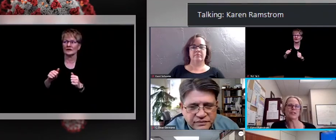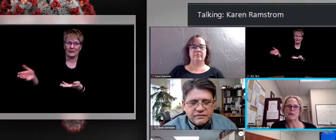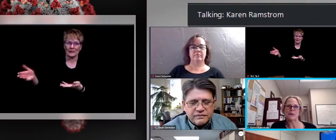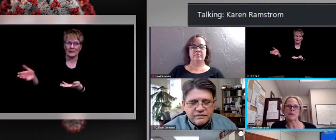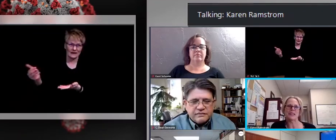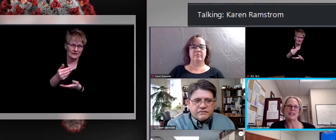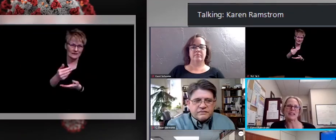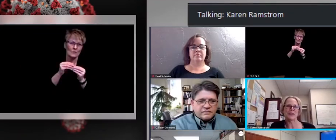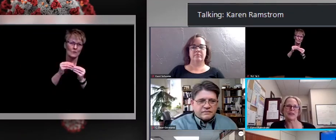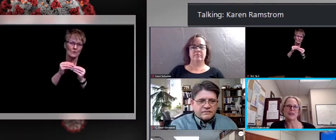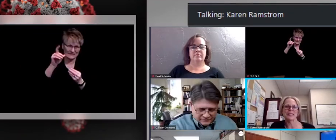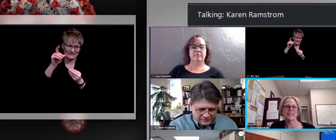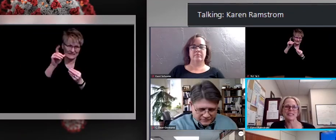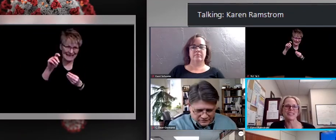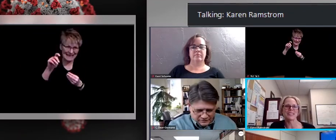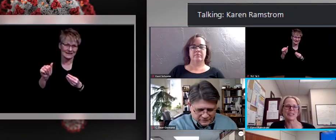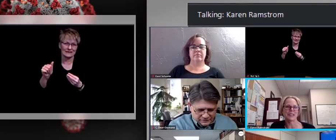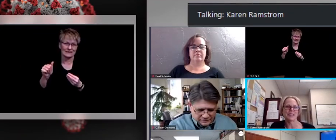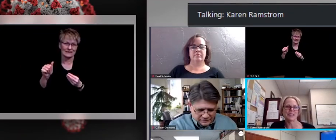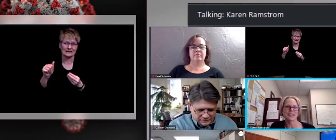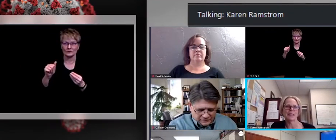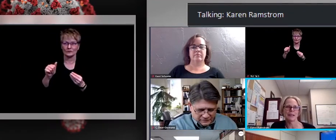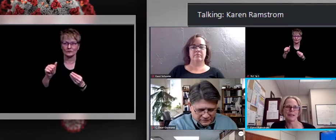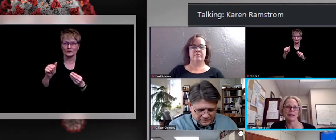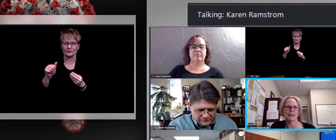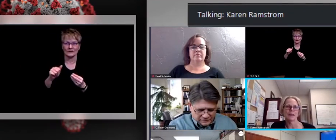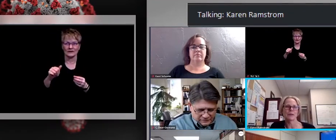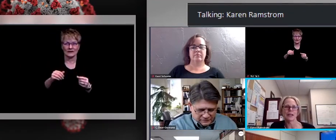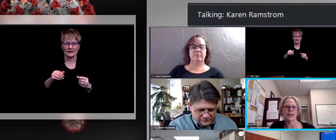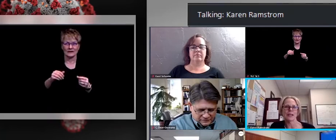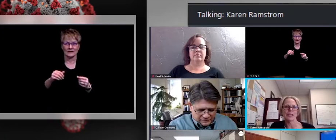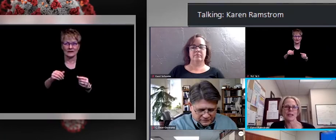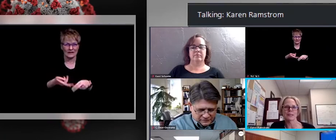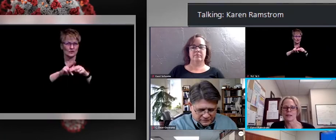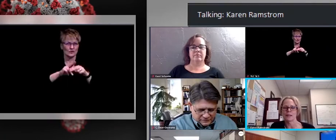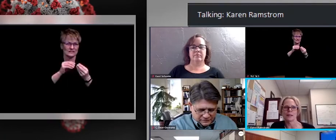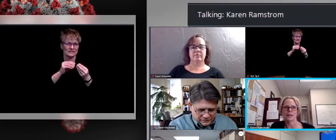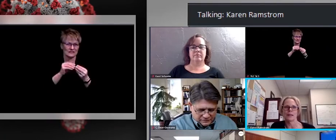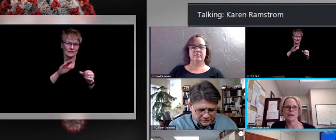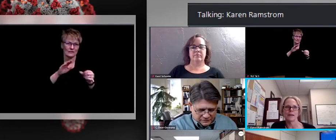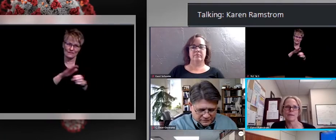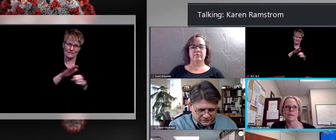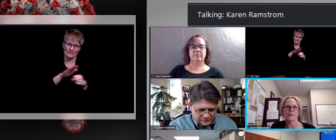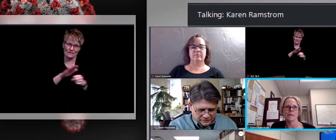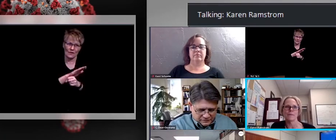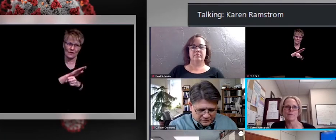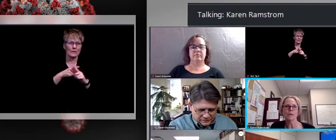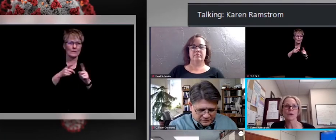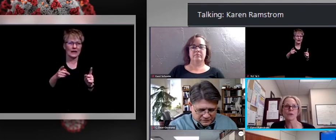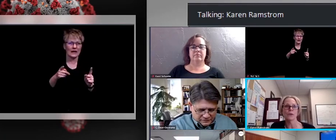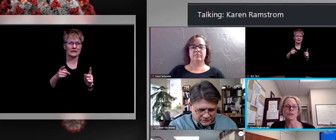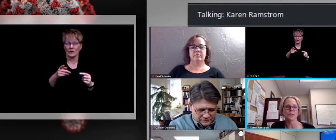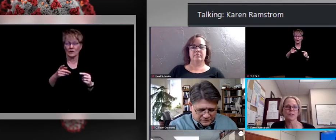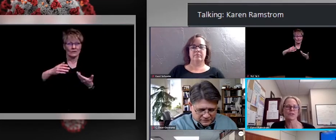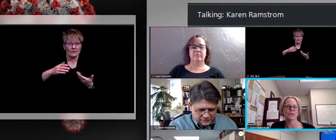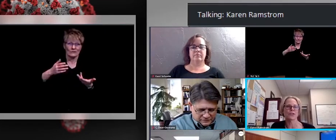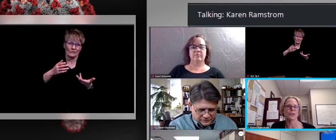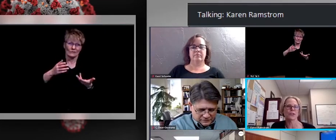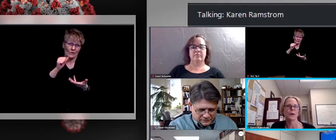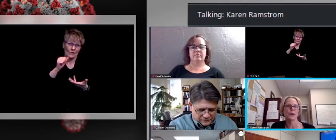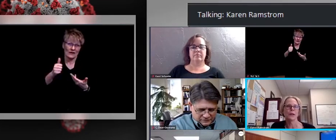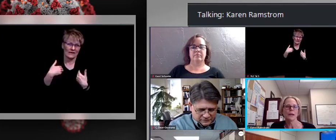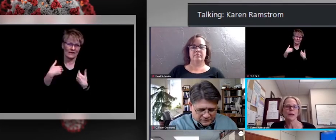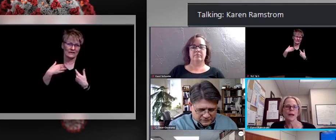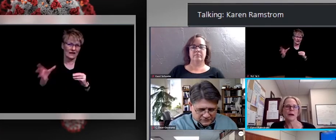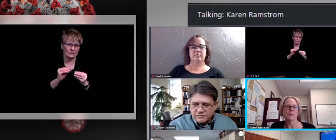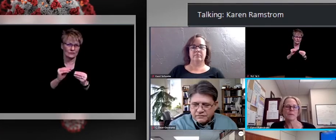we're just sharing it and letting you know the limitations. We know at least that many have been fully vaccinated and with doses